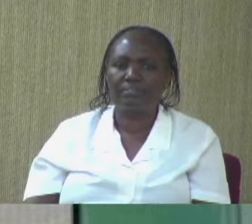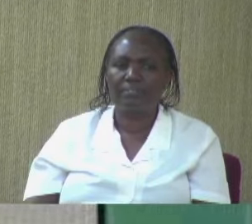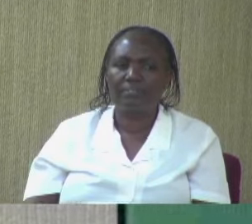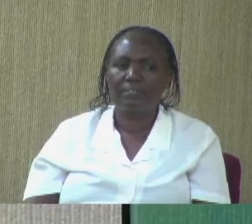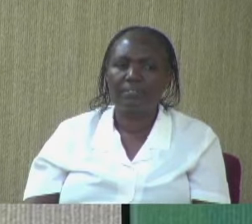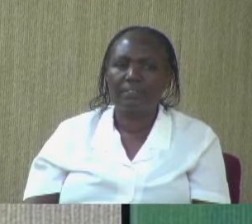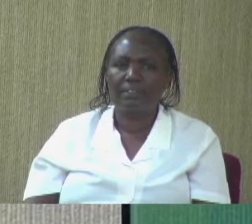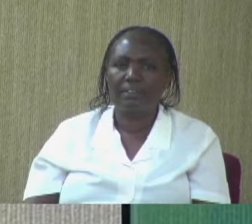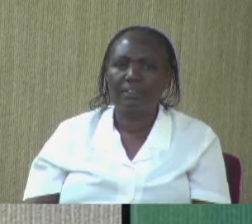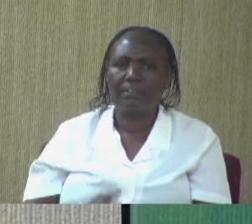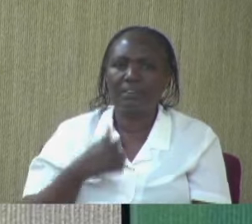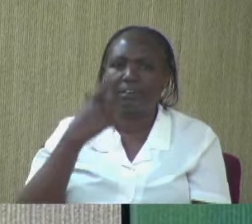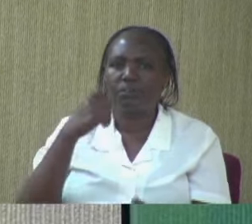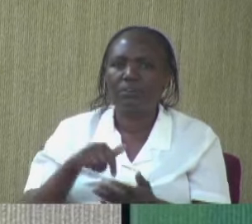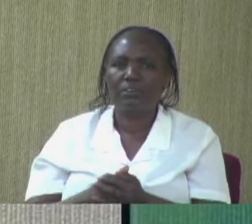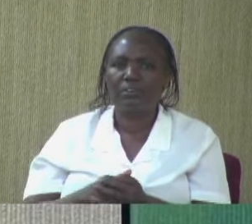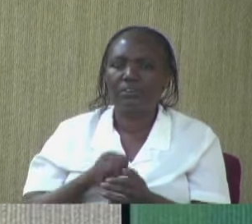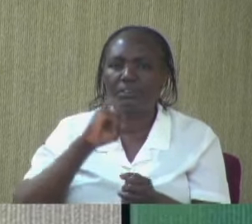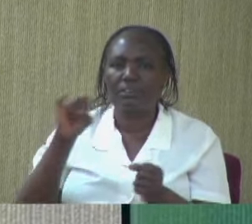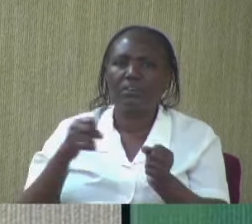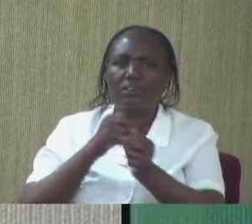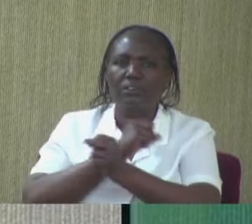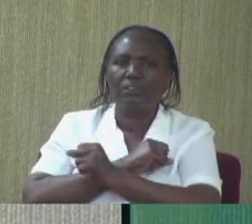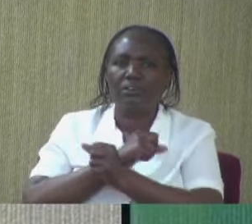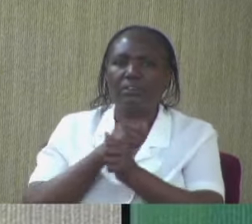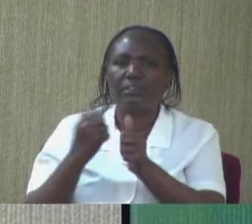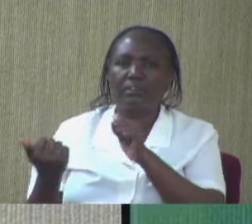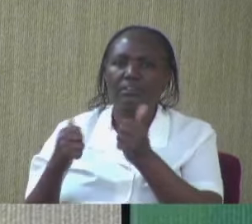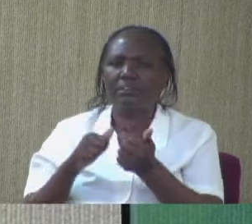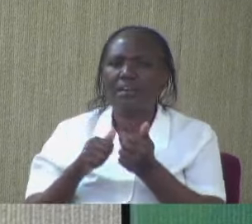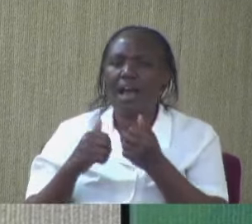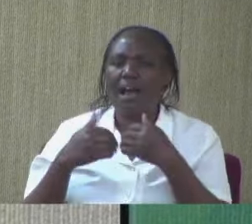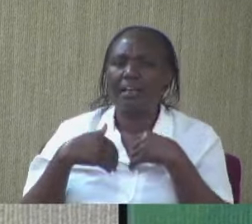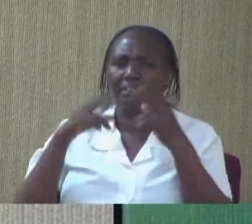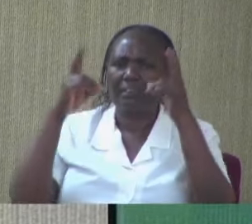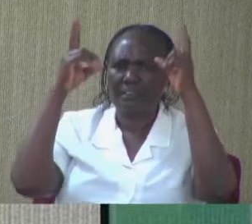In fact, they said John the Baptist has a demon.